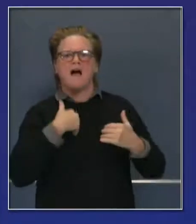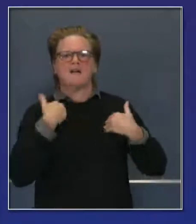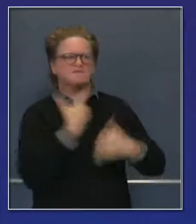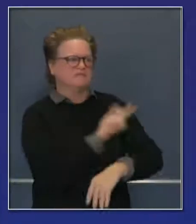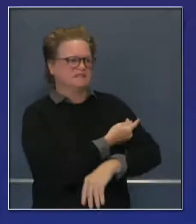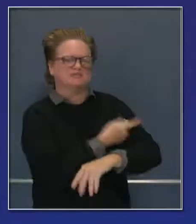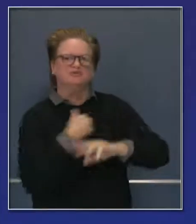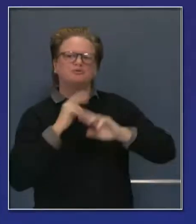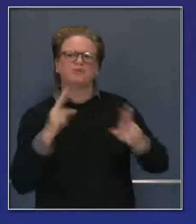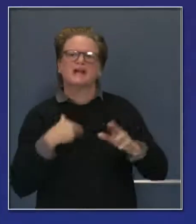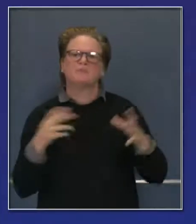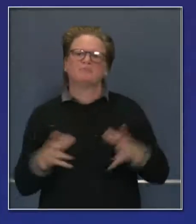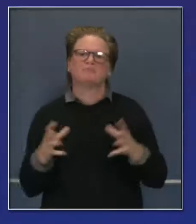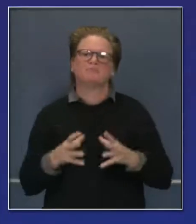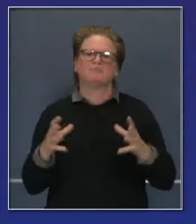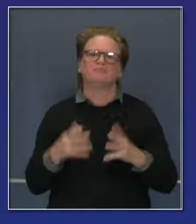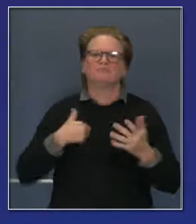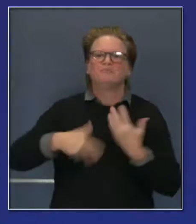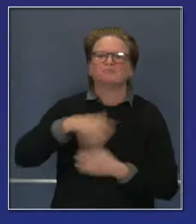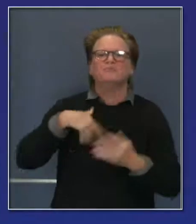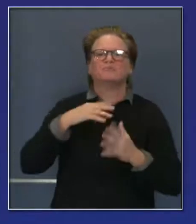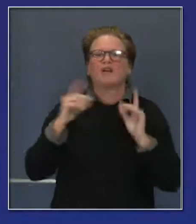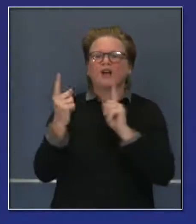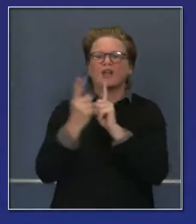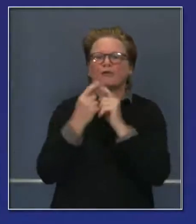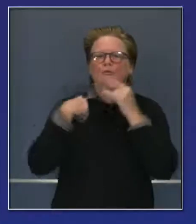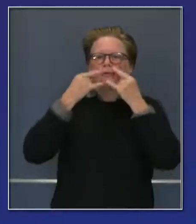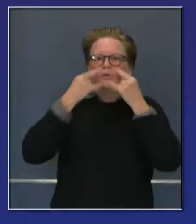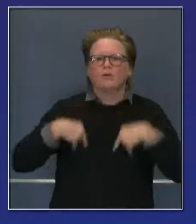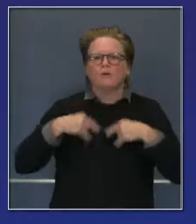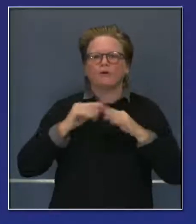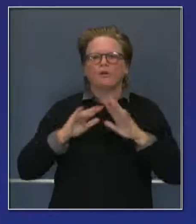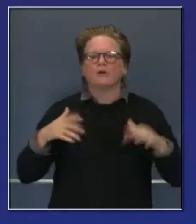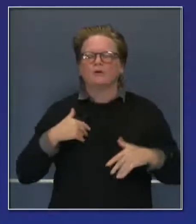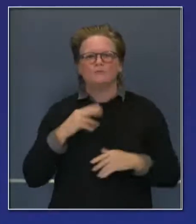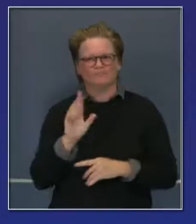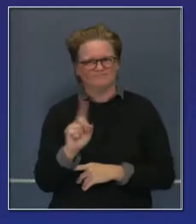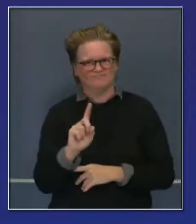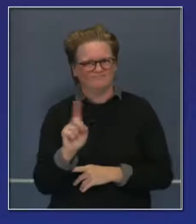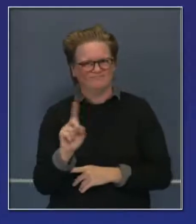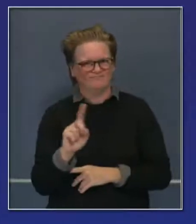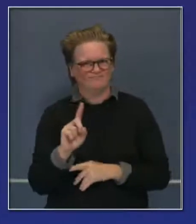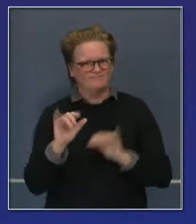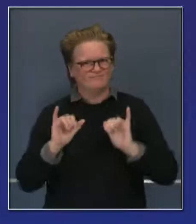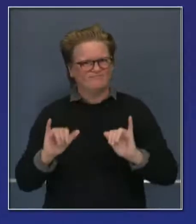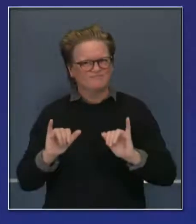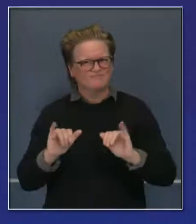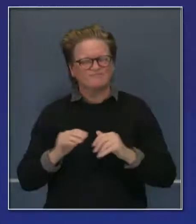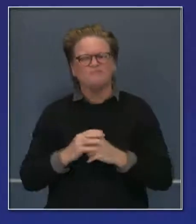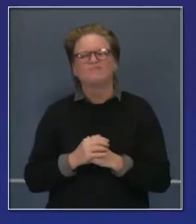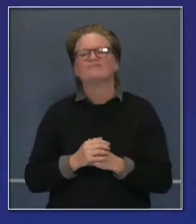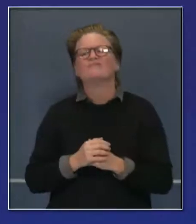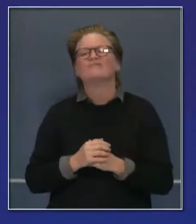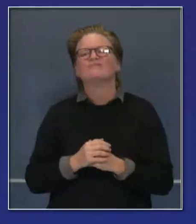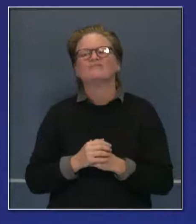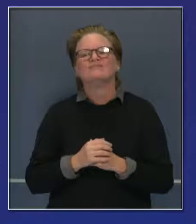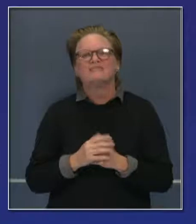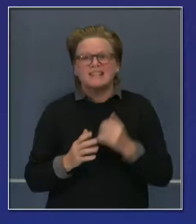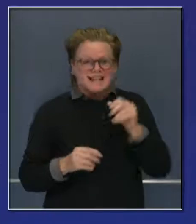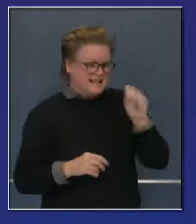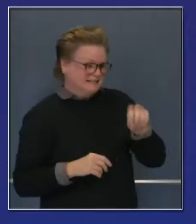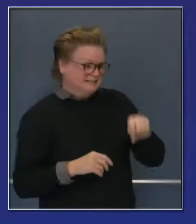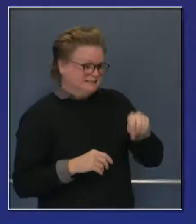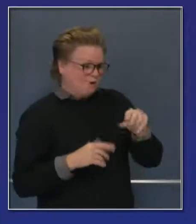mistake. It is absolutely incumbent upon us to recognize two things. A vaccine is on the way. That's good news. But